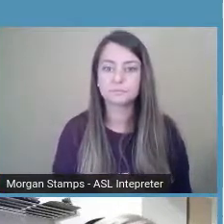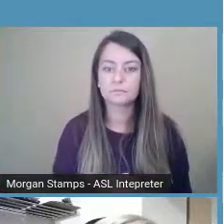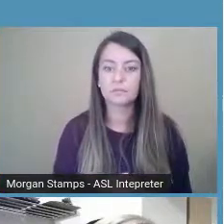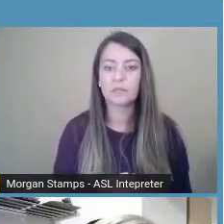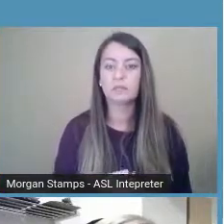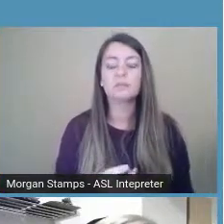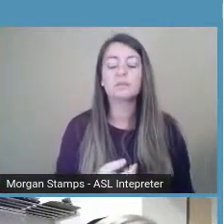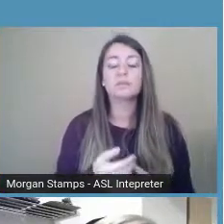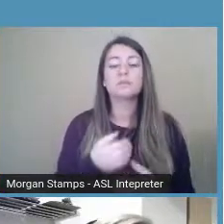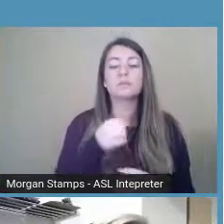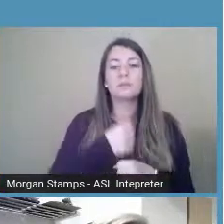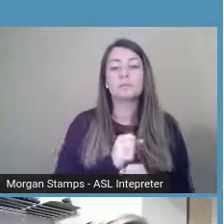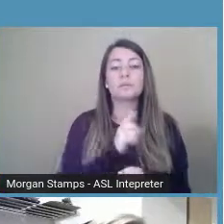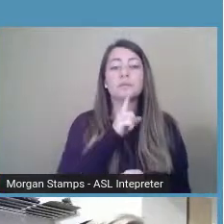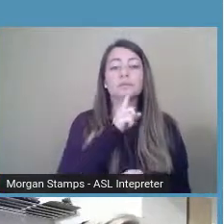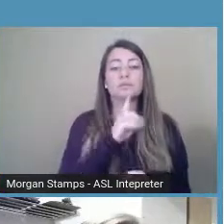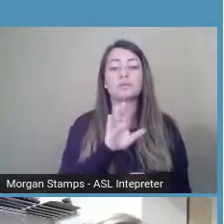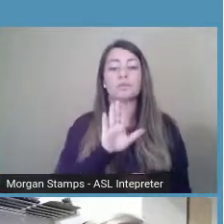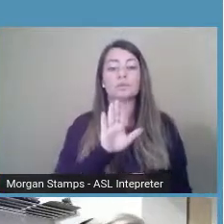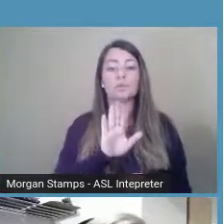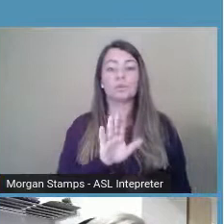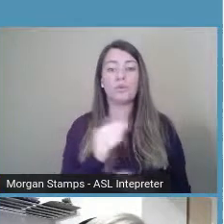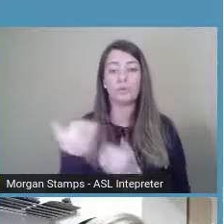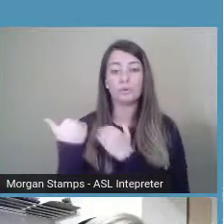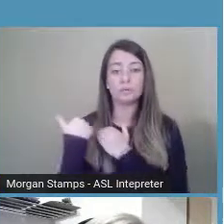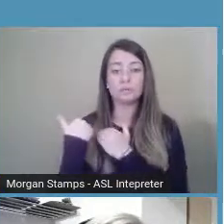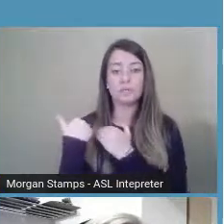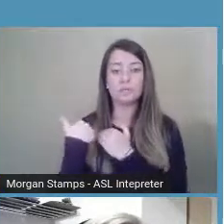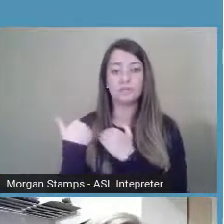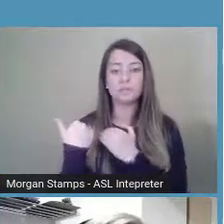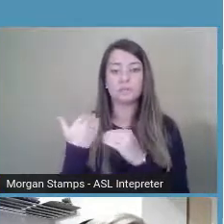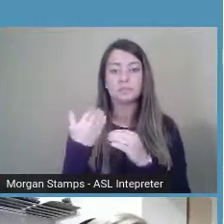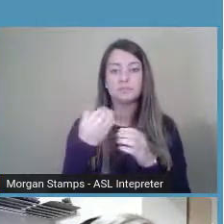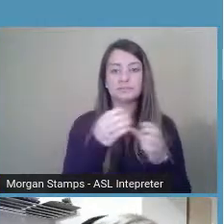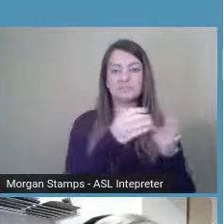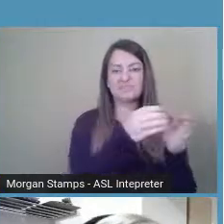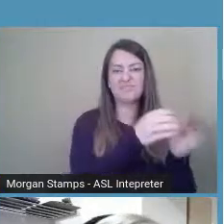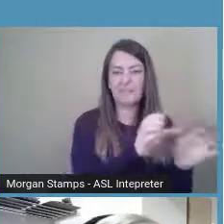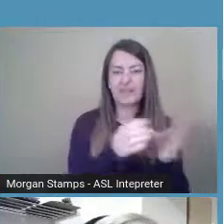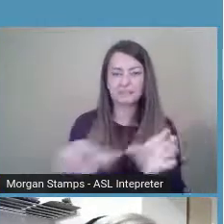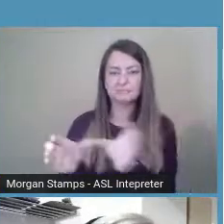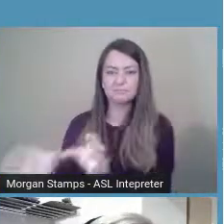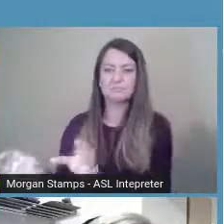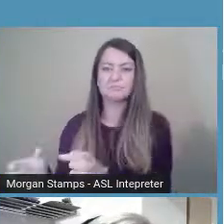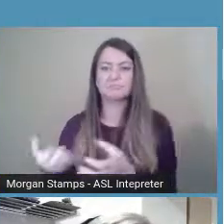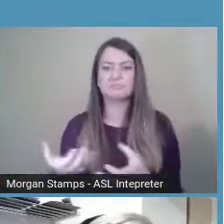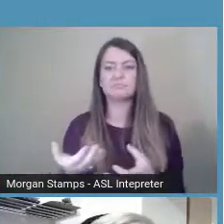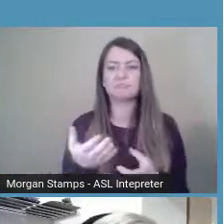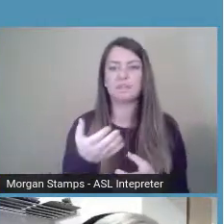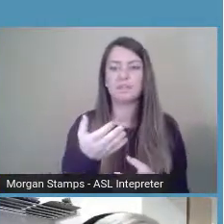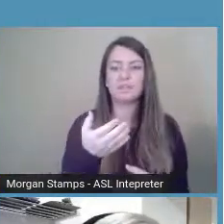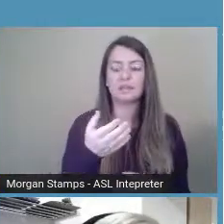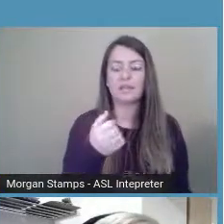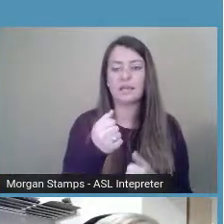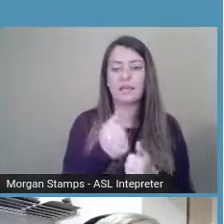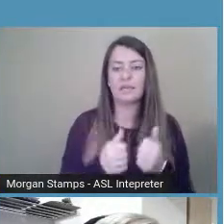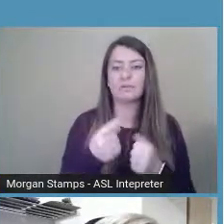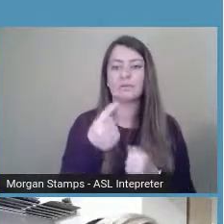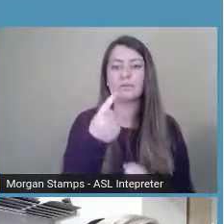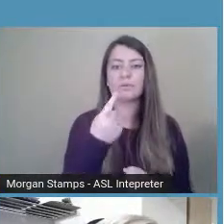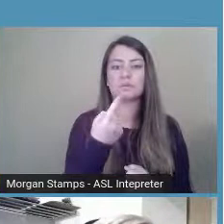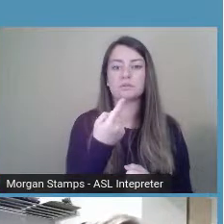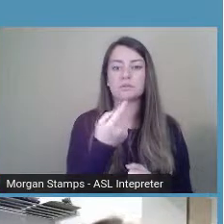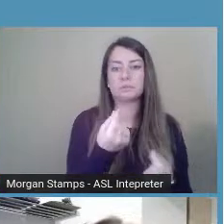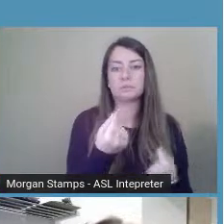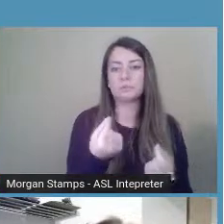script allows for your production partner to pick up right where you left off without any interruption to the program on the front end.